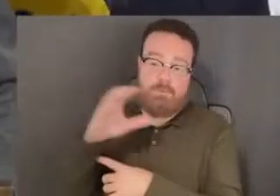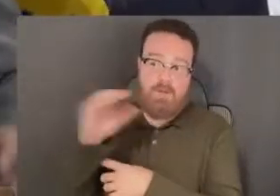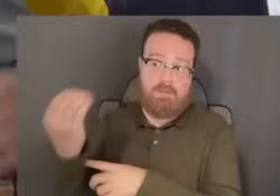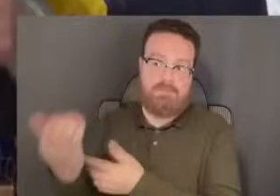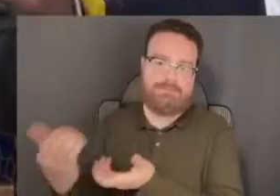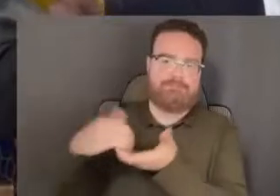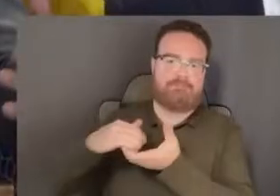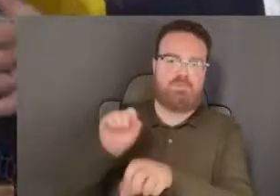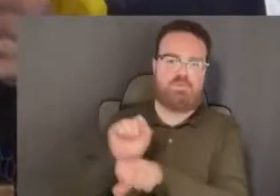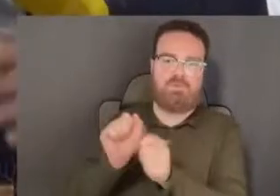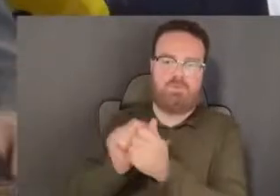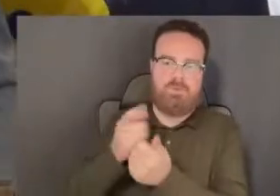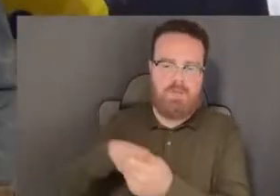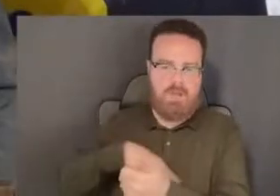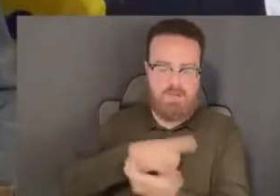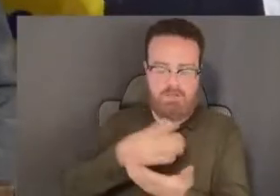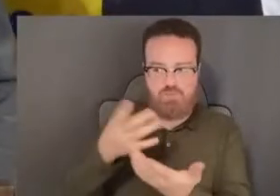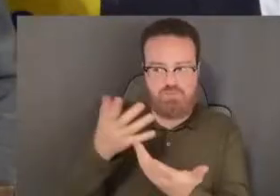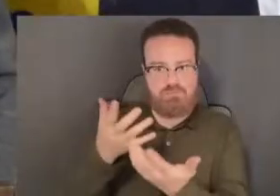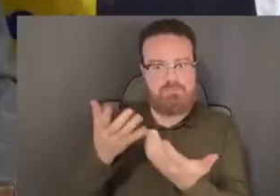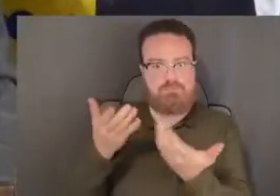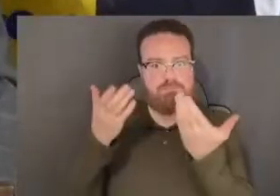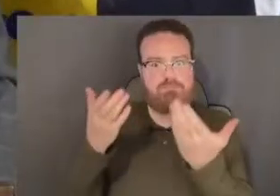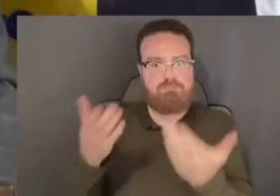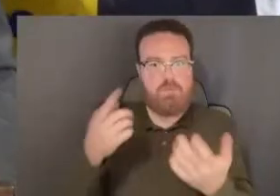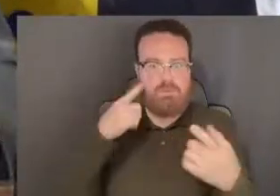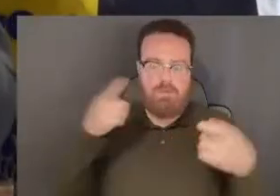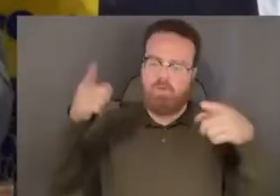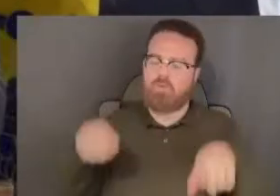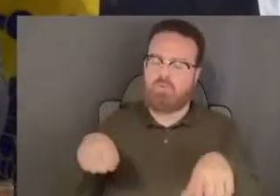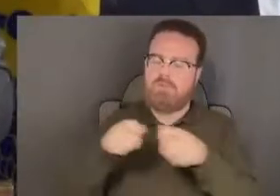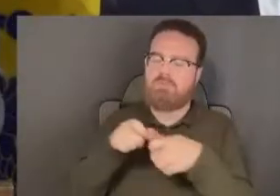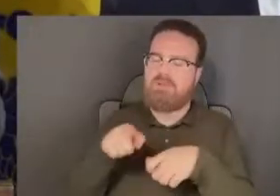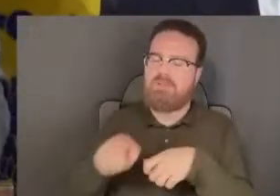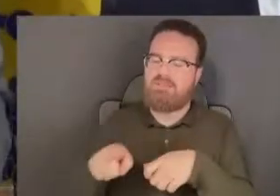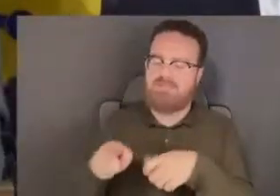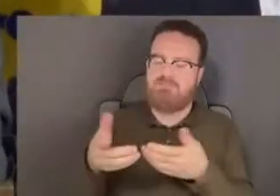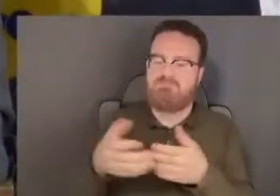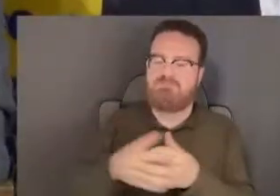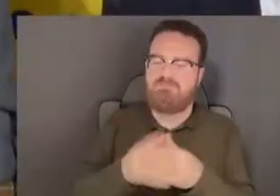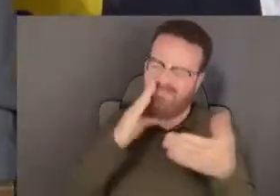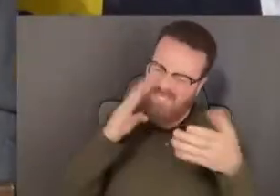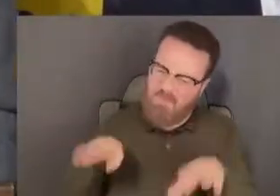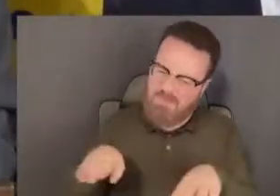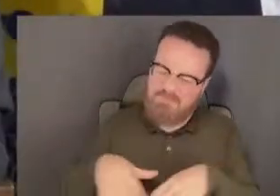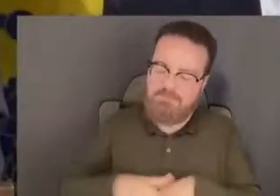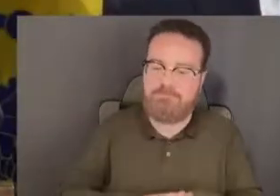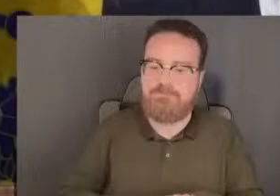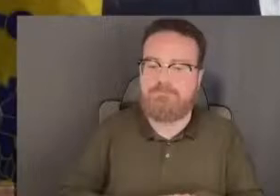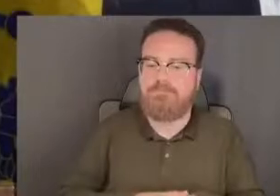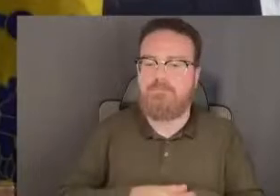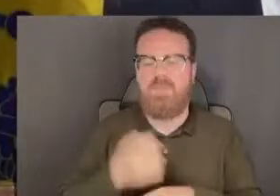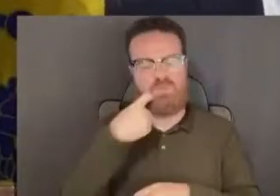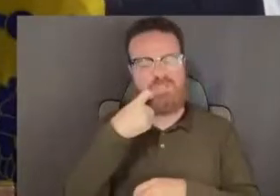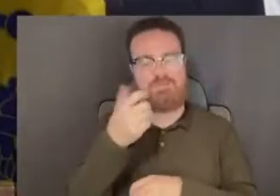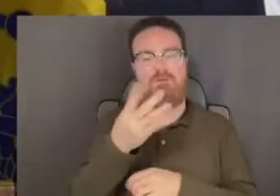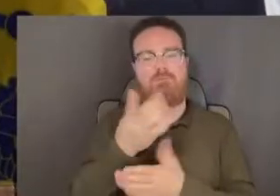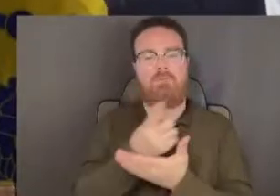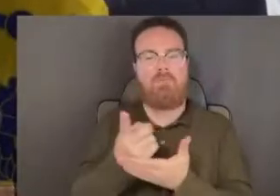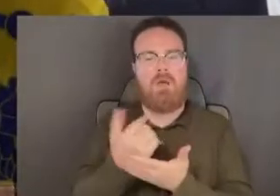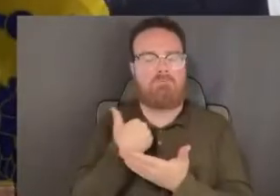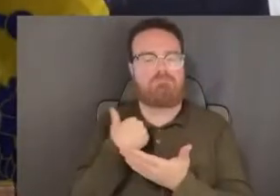this agreement or this settlement. And when I went in a few months or about a month ago to meet